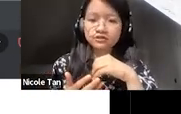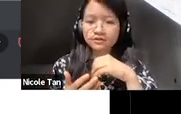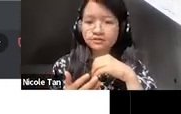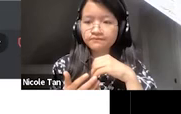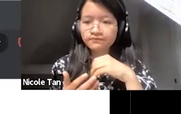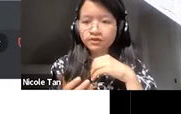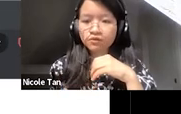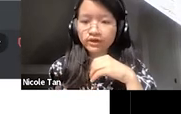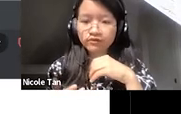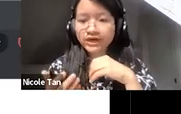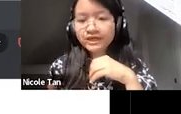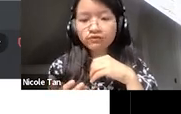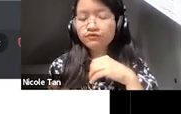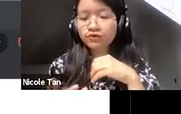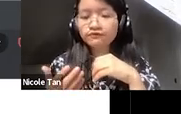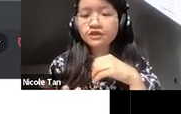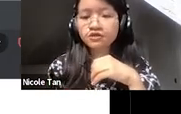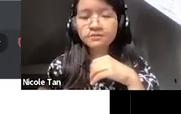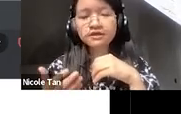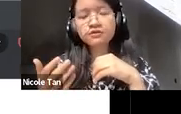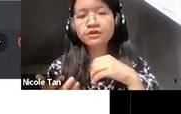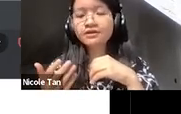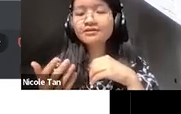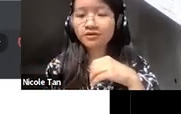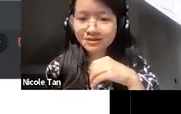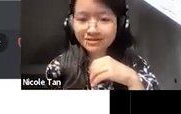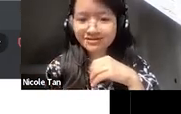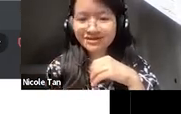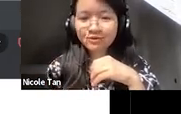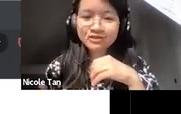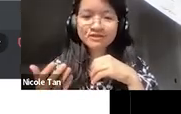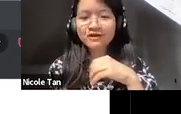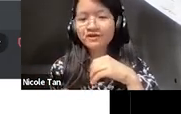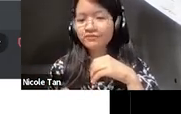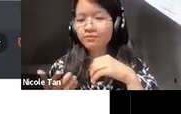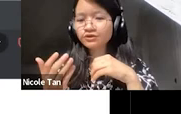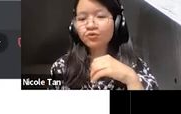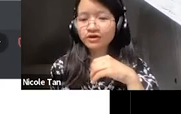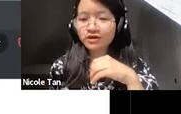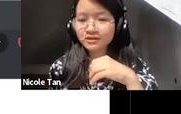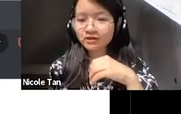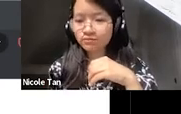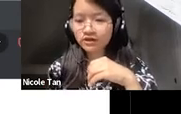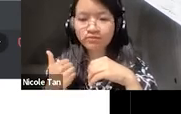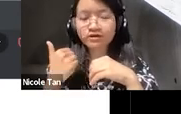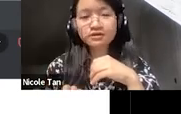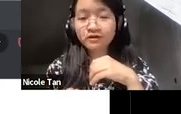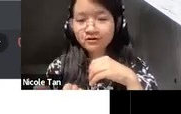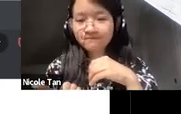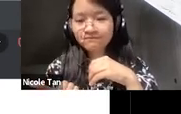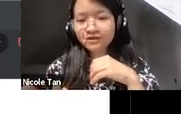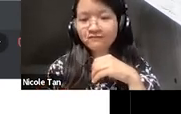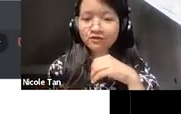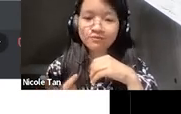for participants. When ranking review photo features to be included in the alt text, participants found that the most important content would be the product's